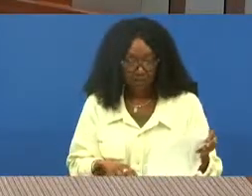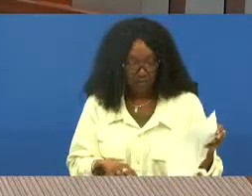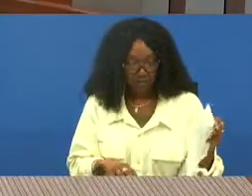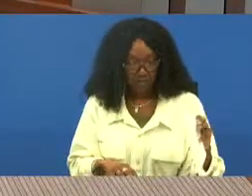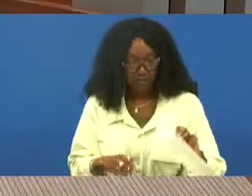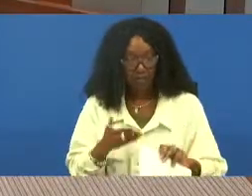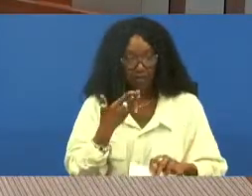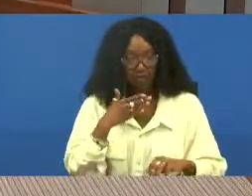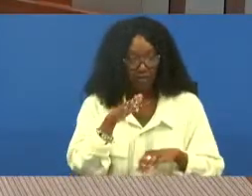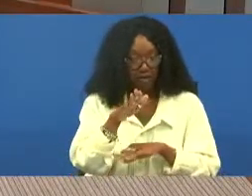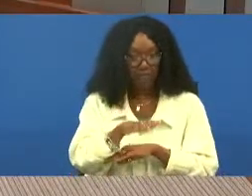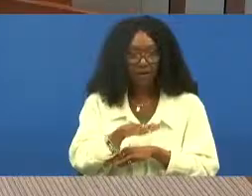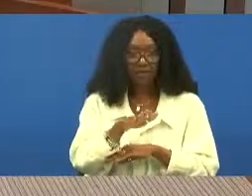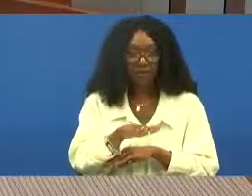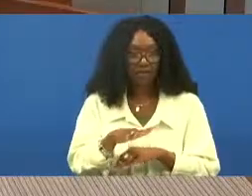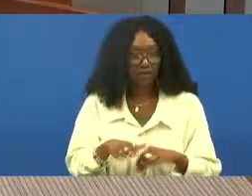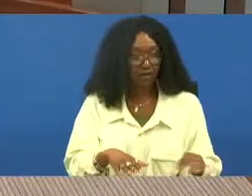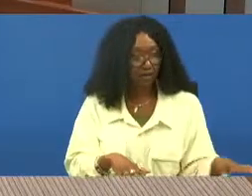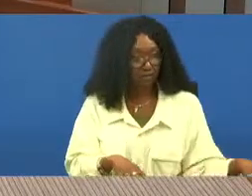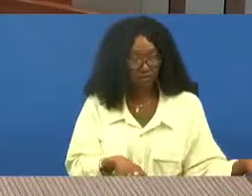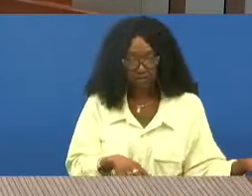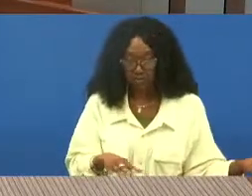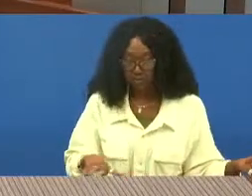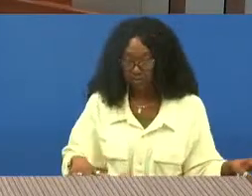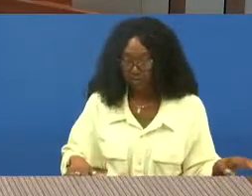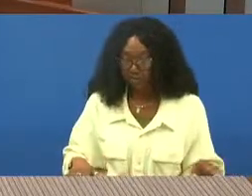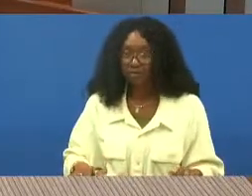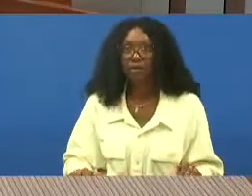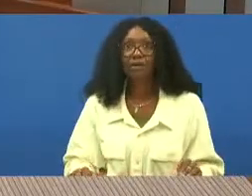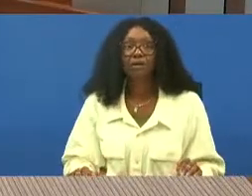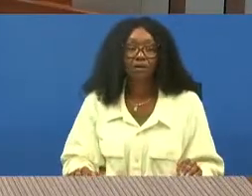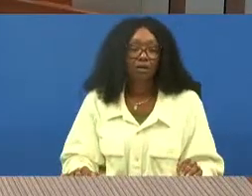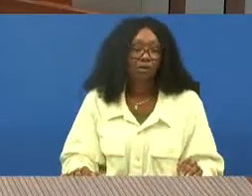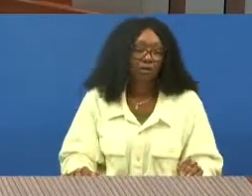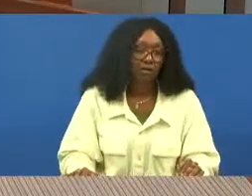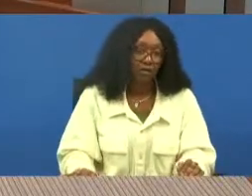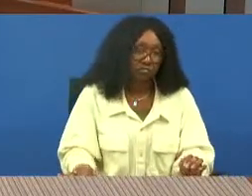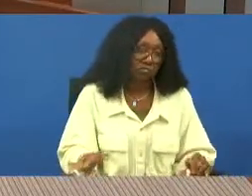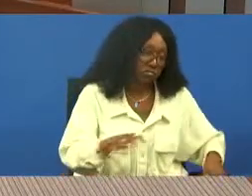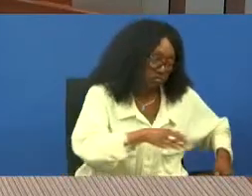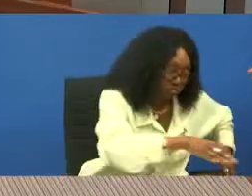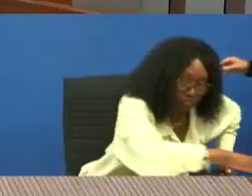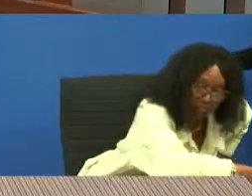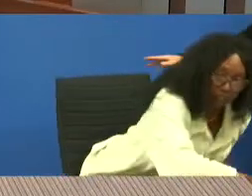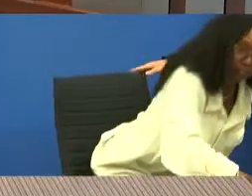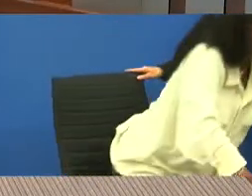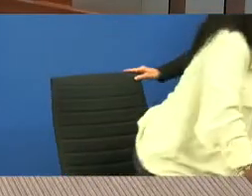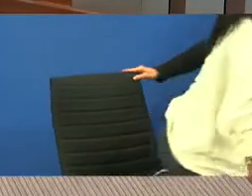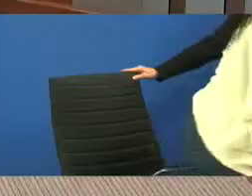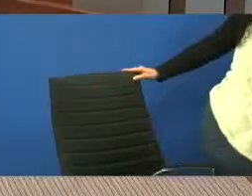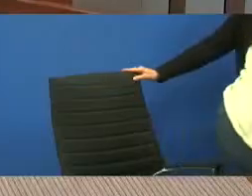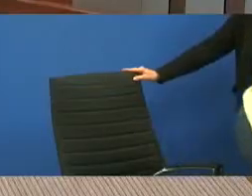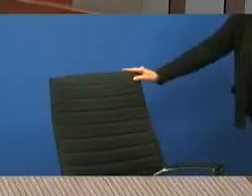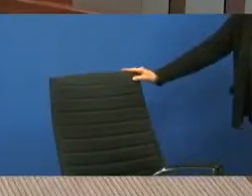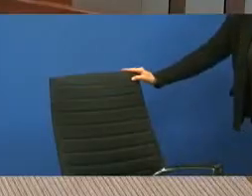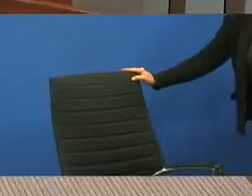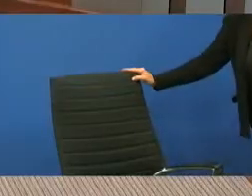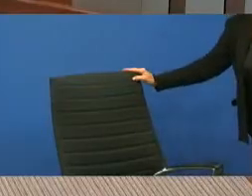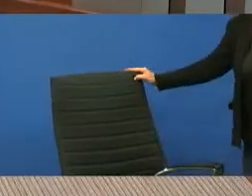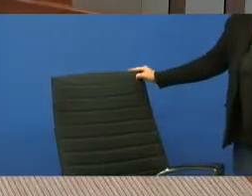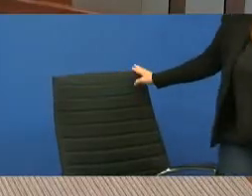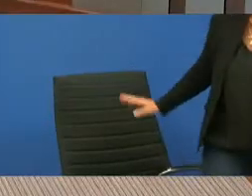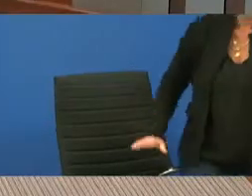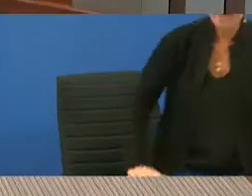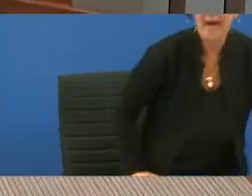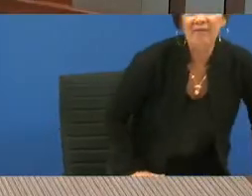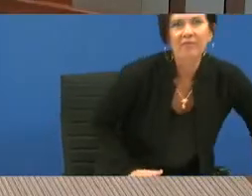Good afternoon. Thank you, Mayor Pro Tem. My name is Rob Hunden, CEO of Hunt & Partners, and I'm joined by Steve Hammerly, Executive Vice